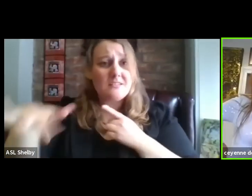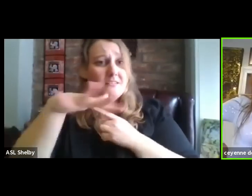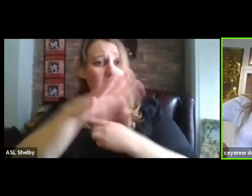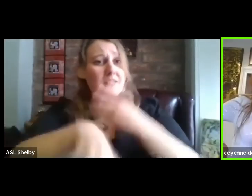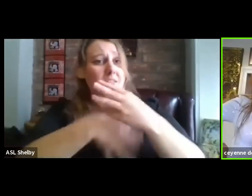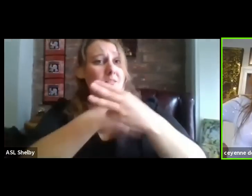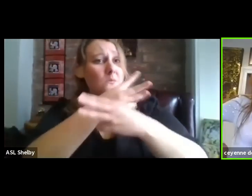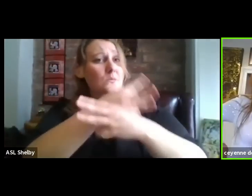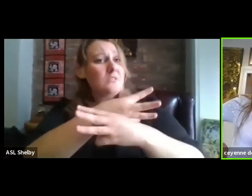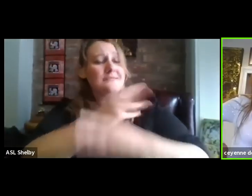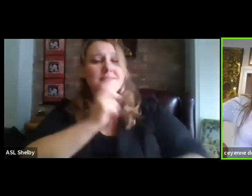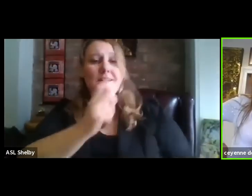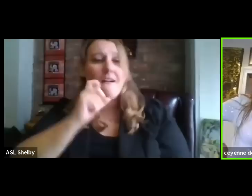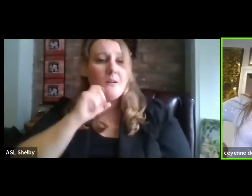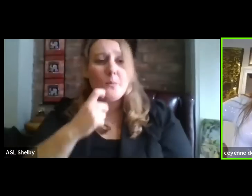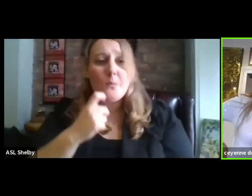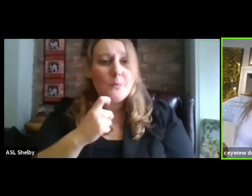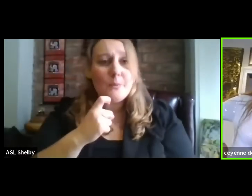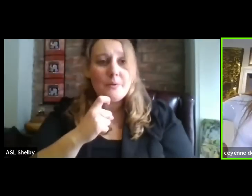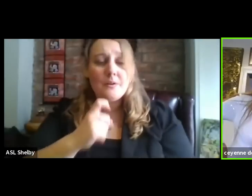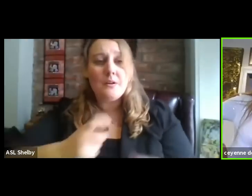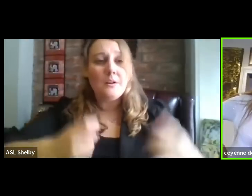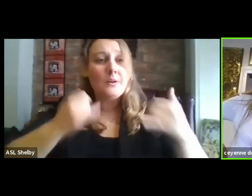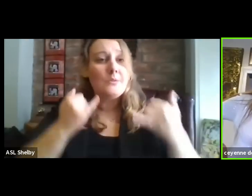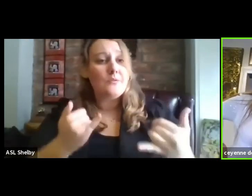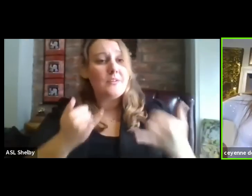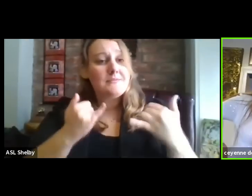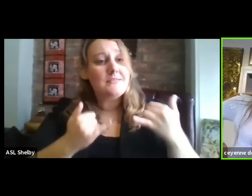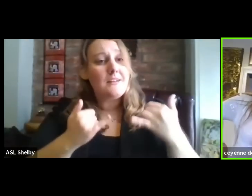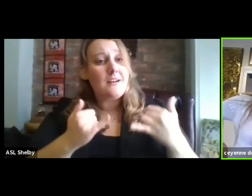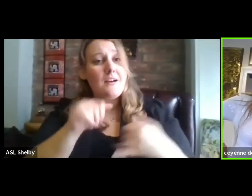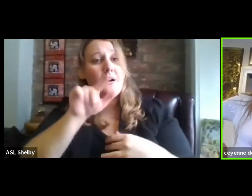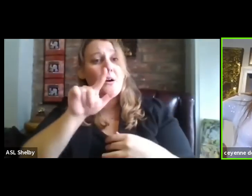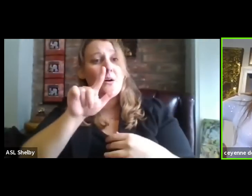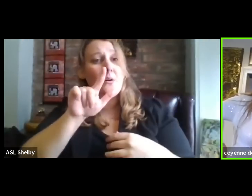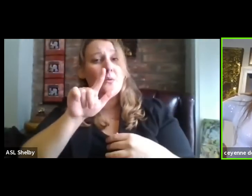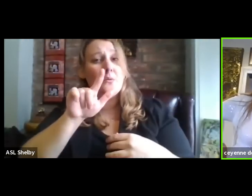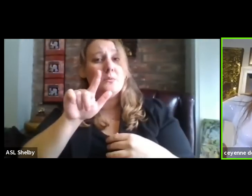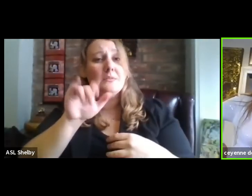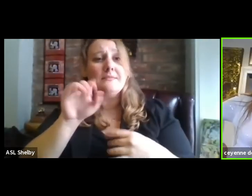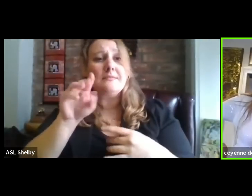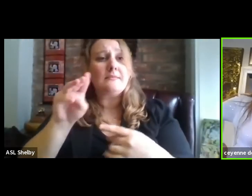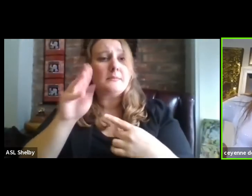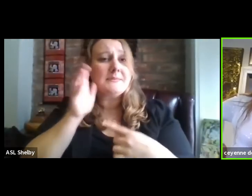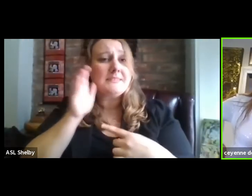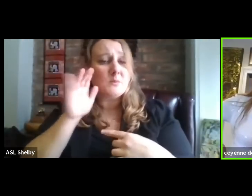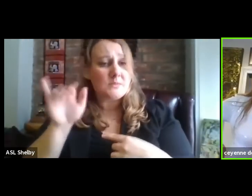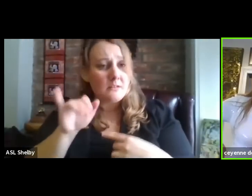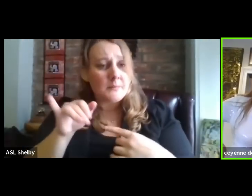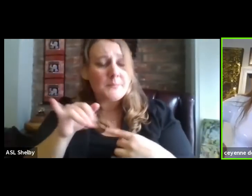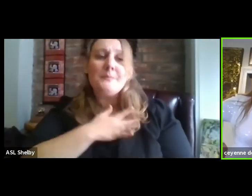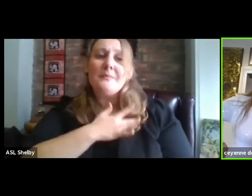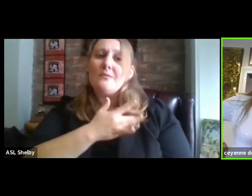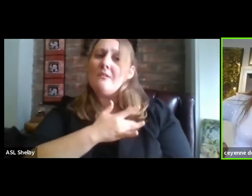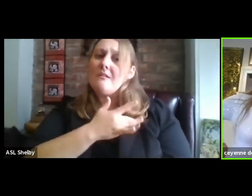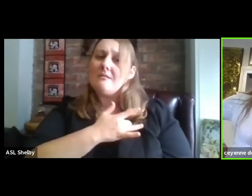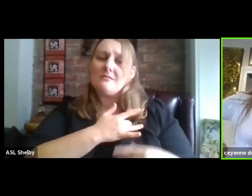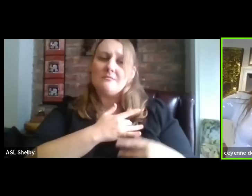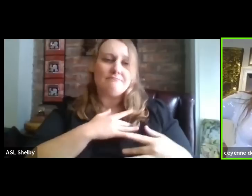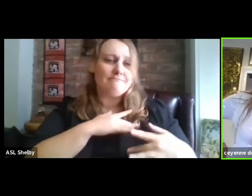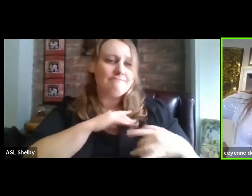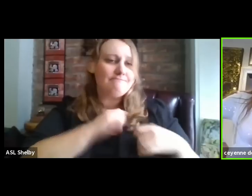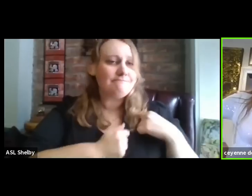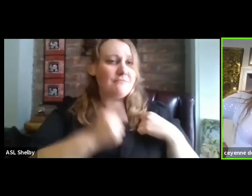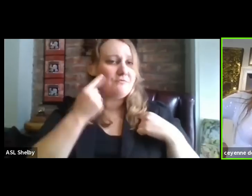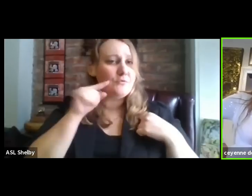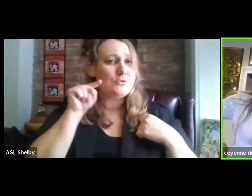not cool. Right now, Liam, my heart goes out to you. I know what it's like to lose a mom, especially a trans mom. And I